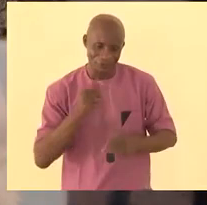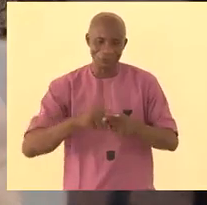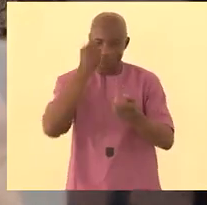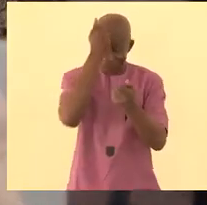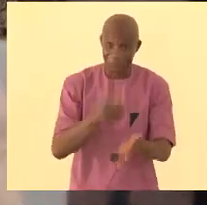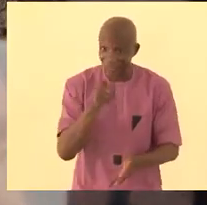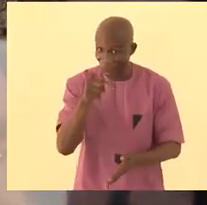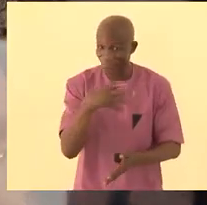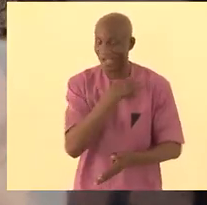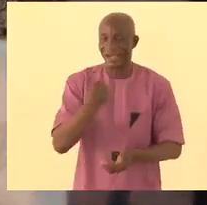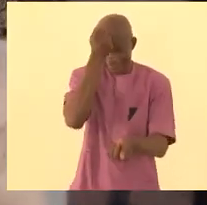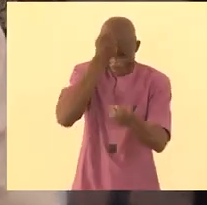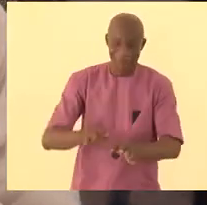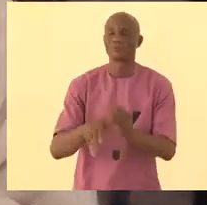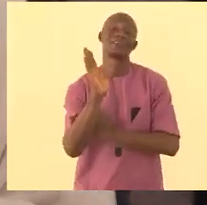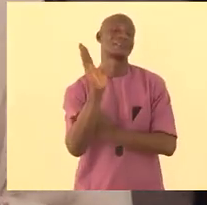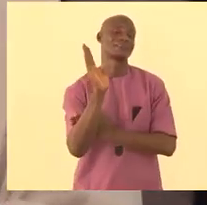and disobey God.